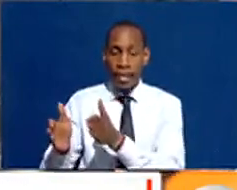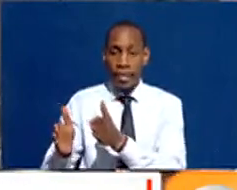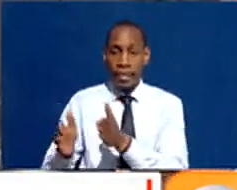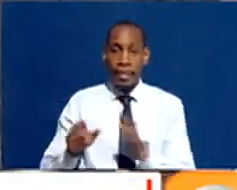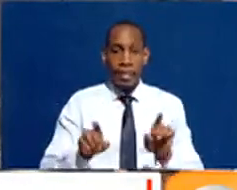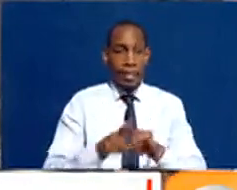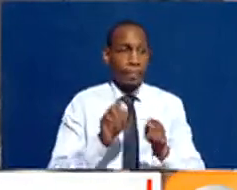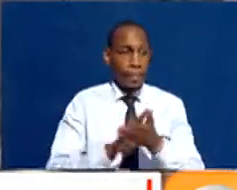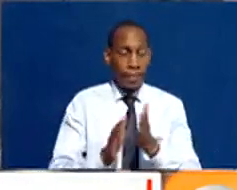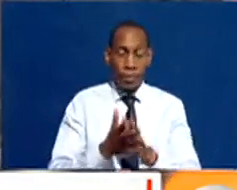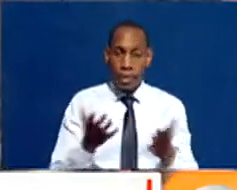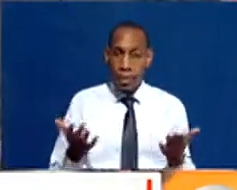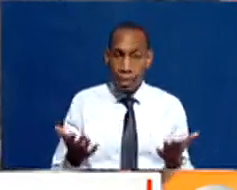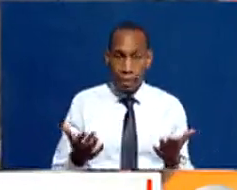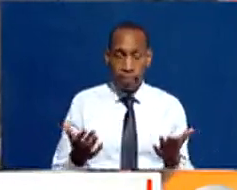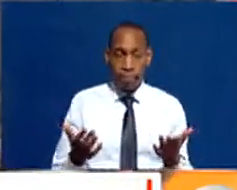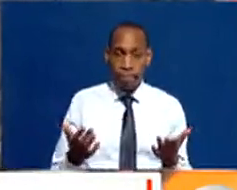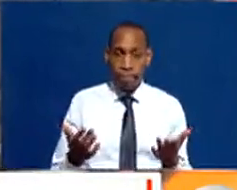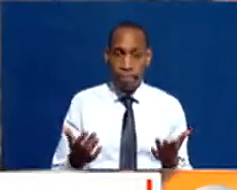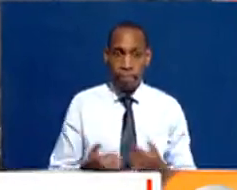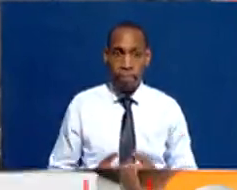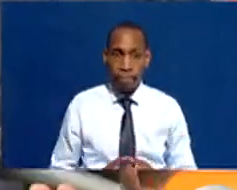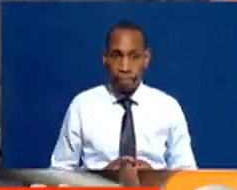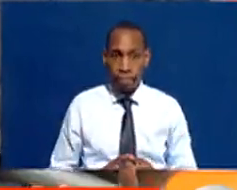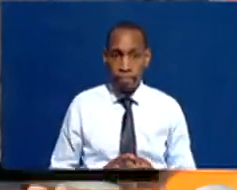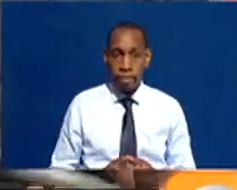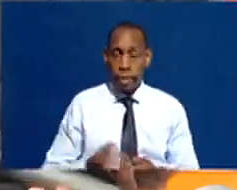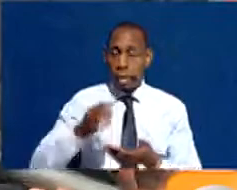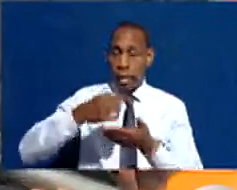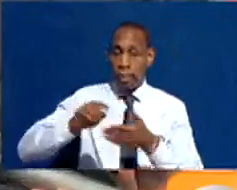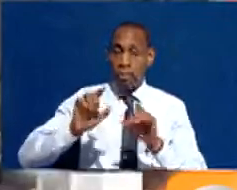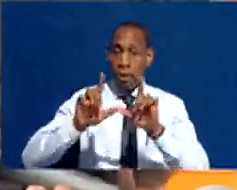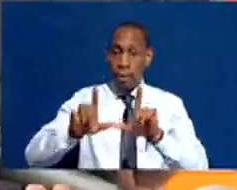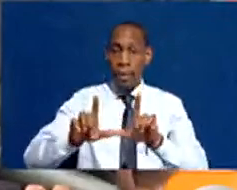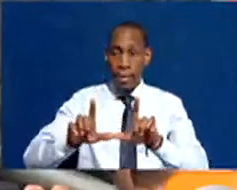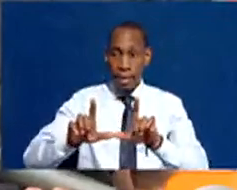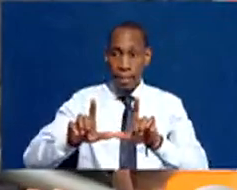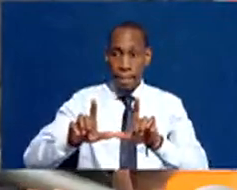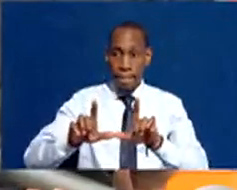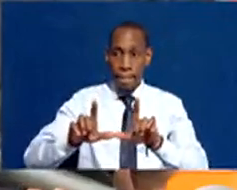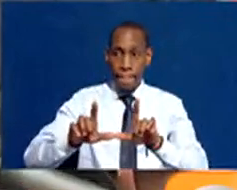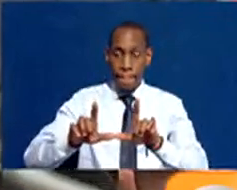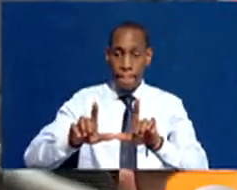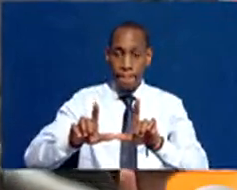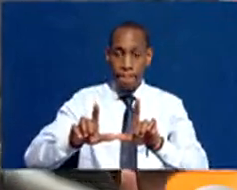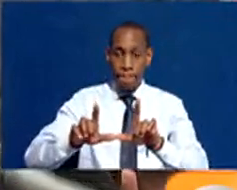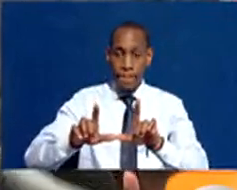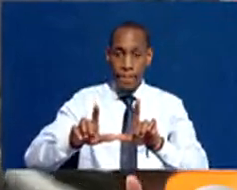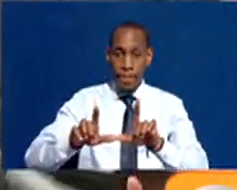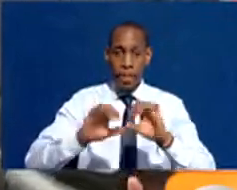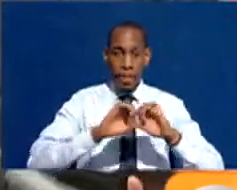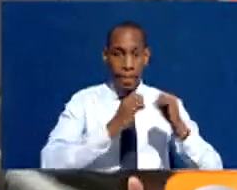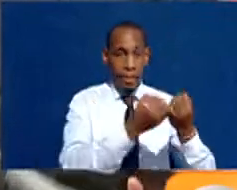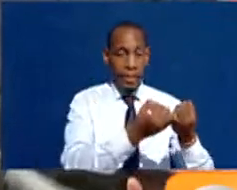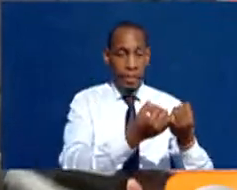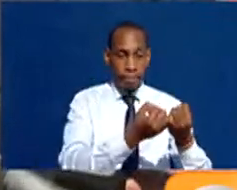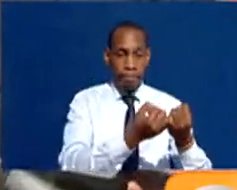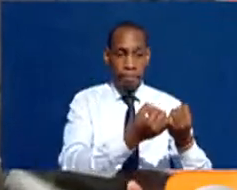bila kuwa zimeweza kupewa kibali na the agents